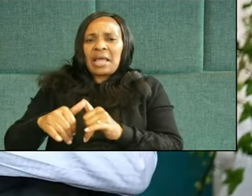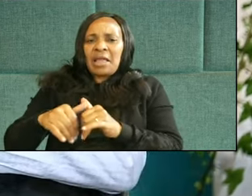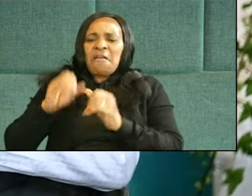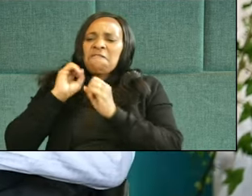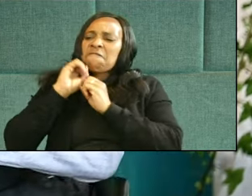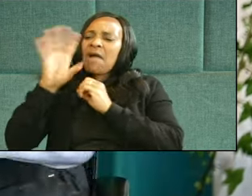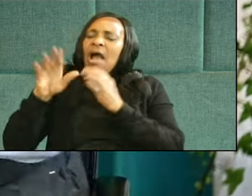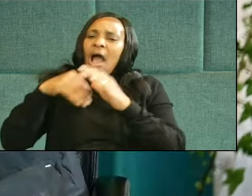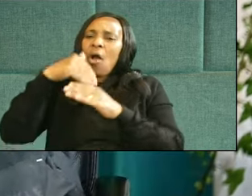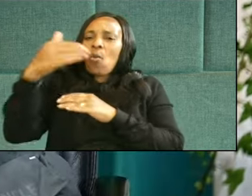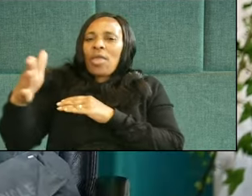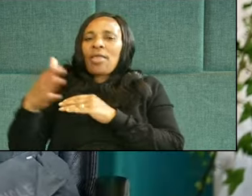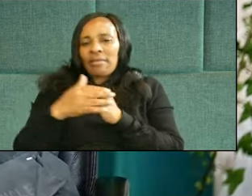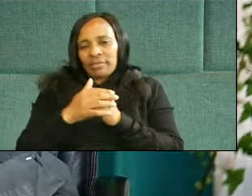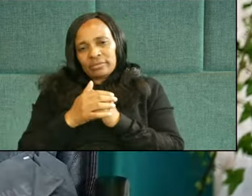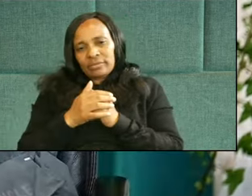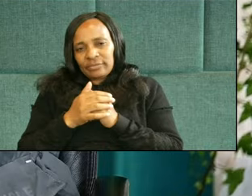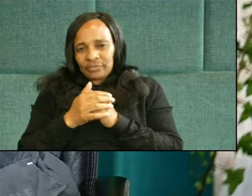stay far away. Sorry.